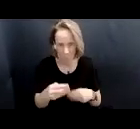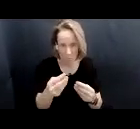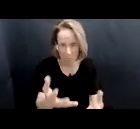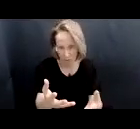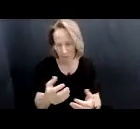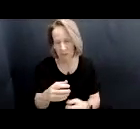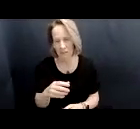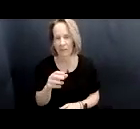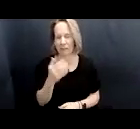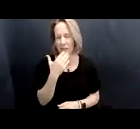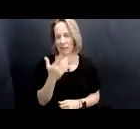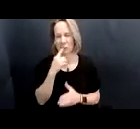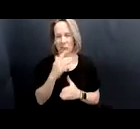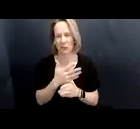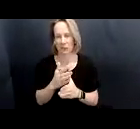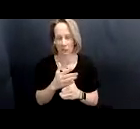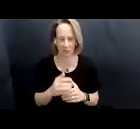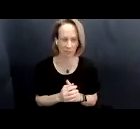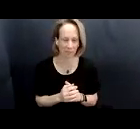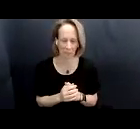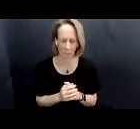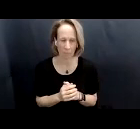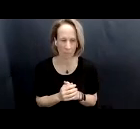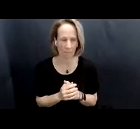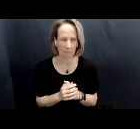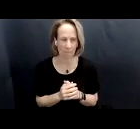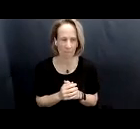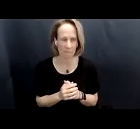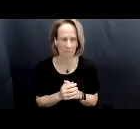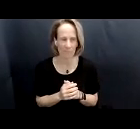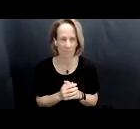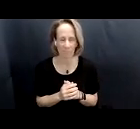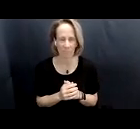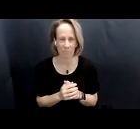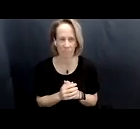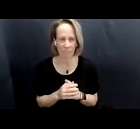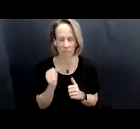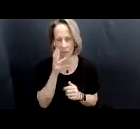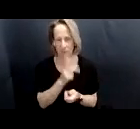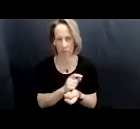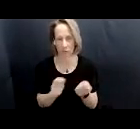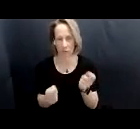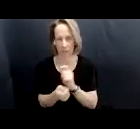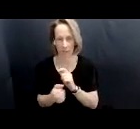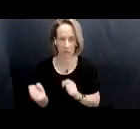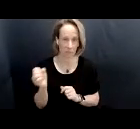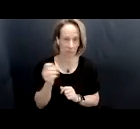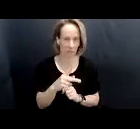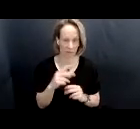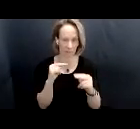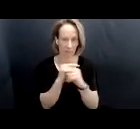sharing. So I'm going to turn that off and go back to the presentation here.